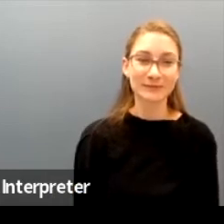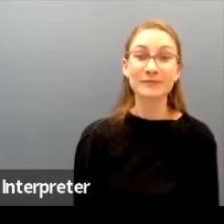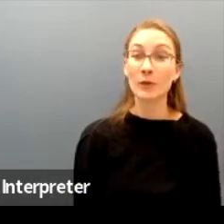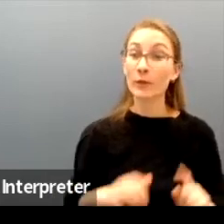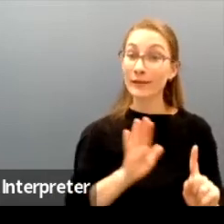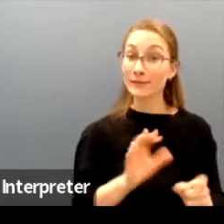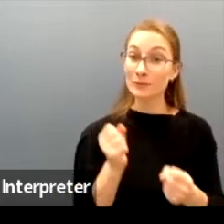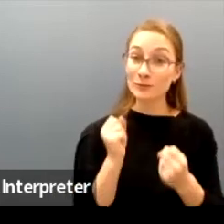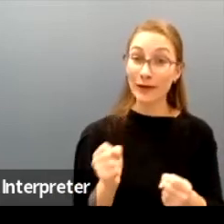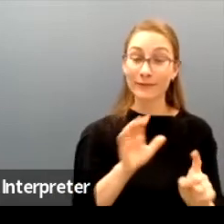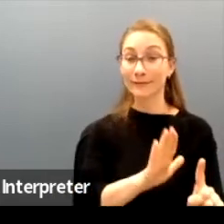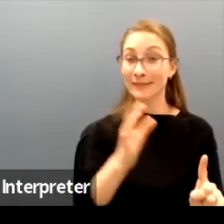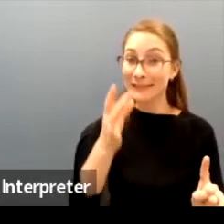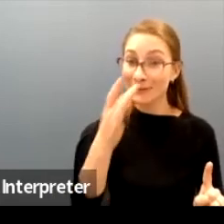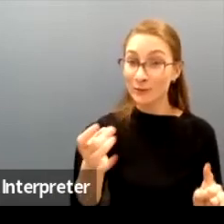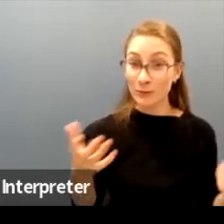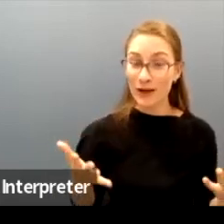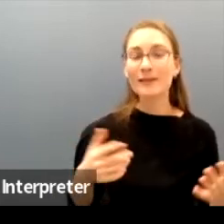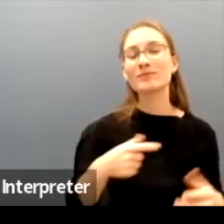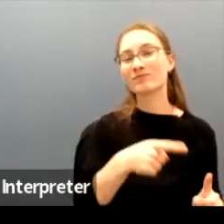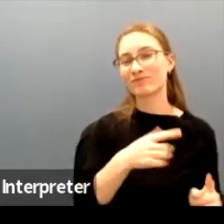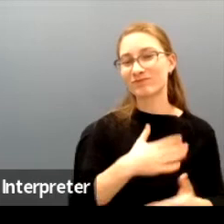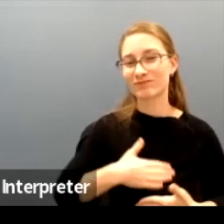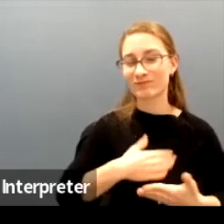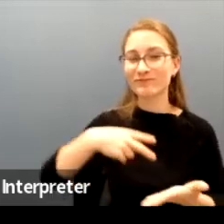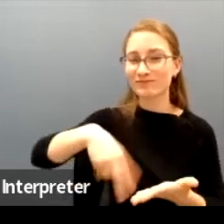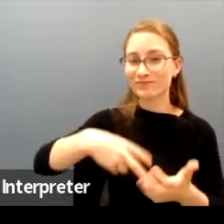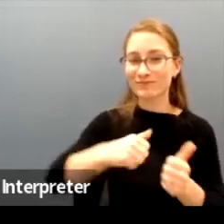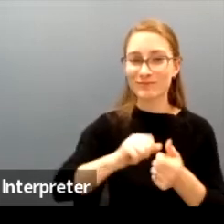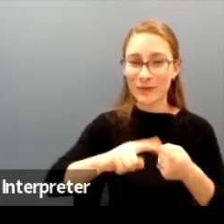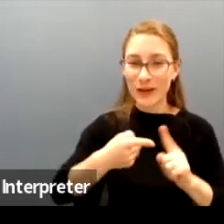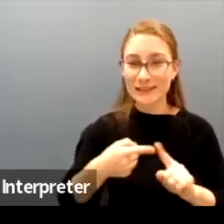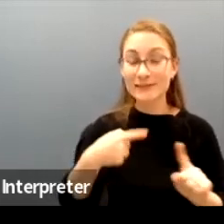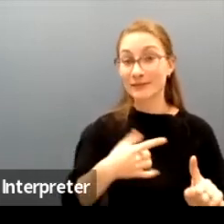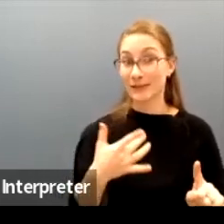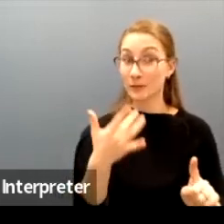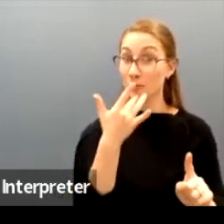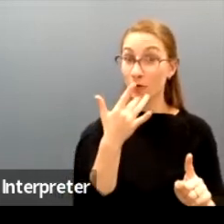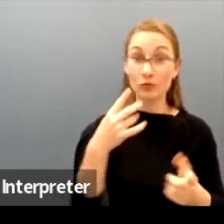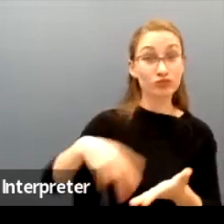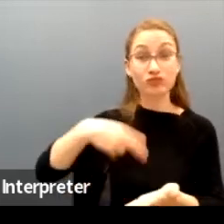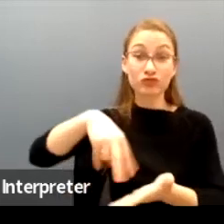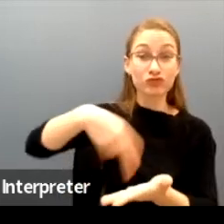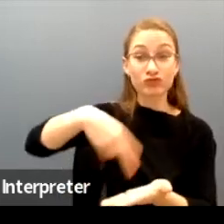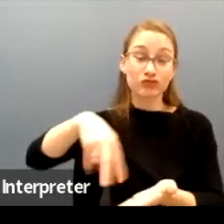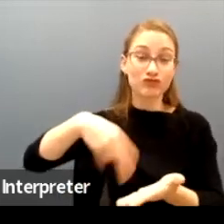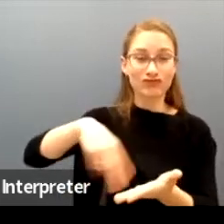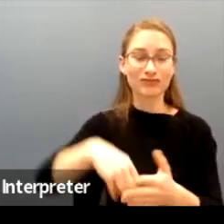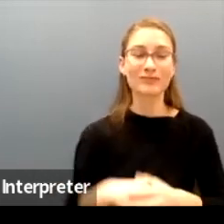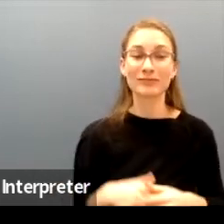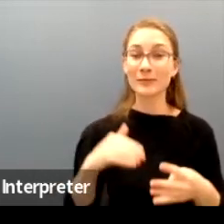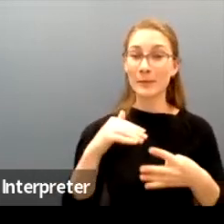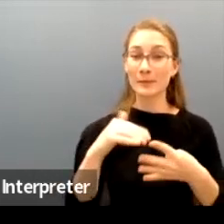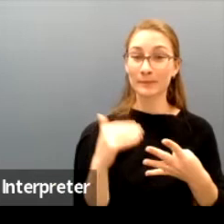strengths and interests? He loves to dance with his friends. That's his favorite thing to do. He's a dancing machine. And we want to figure out, again, in